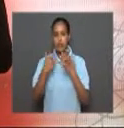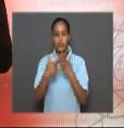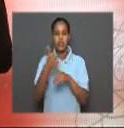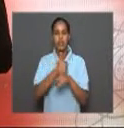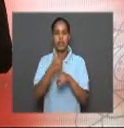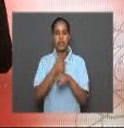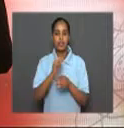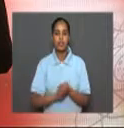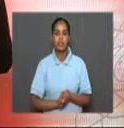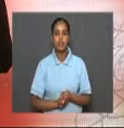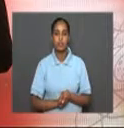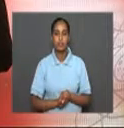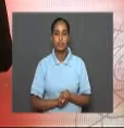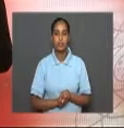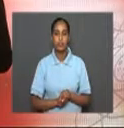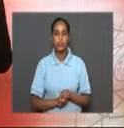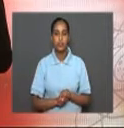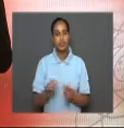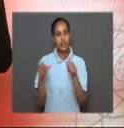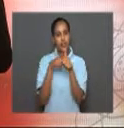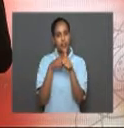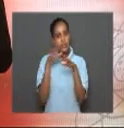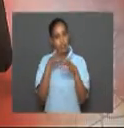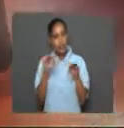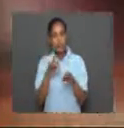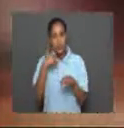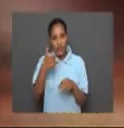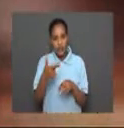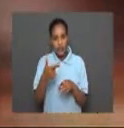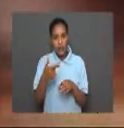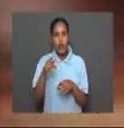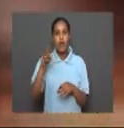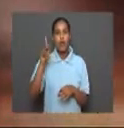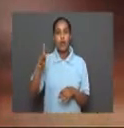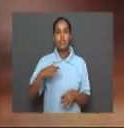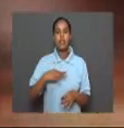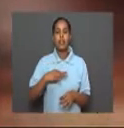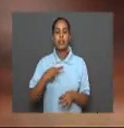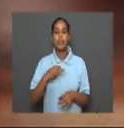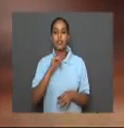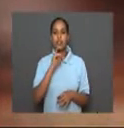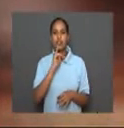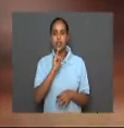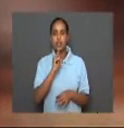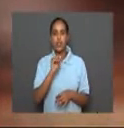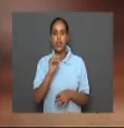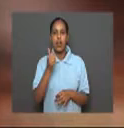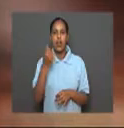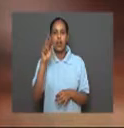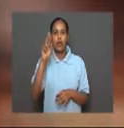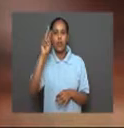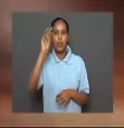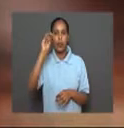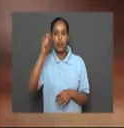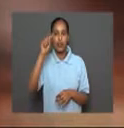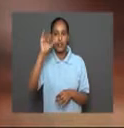with this exercise. The first statement says that polystyrene is an aromatic